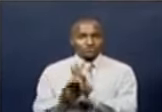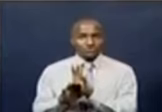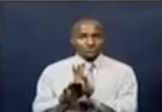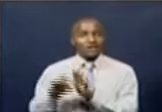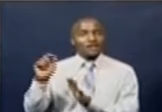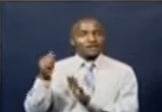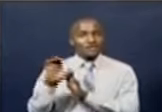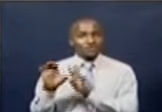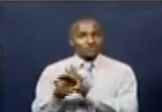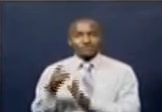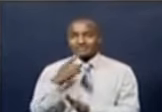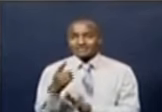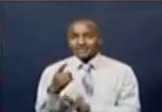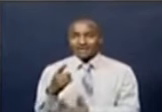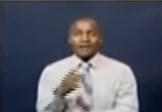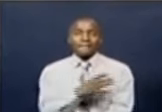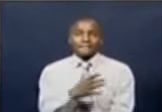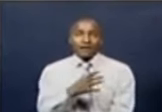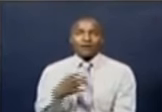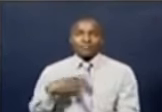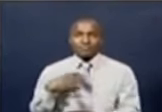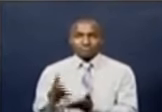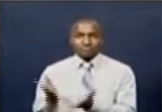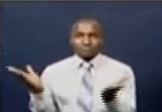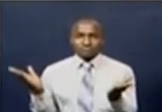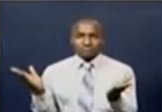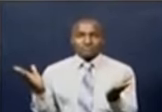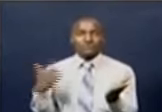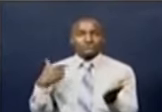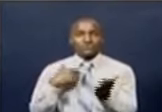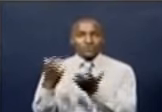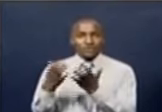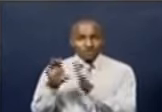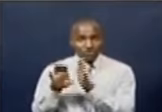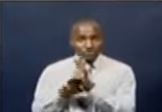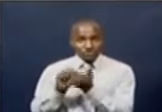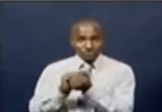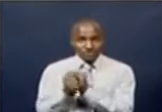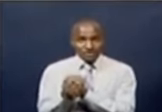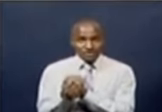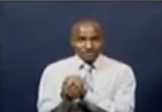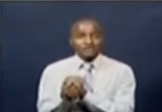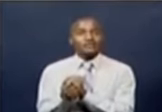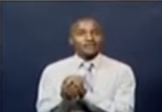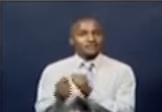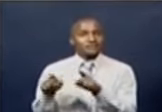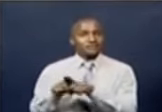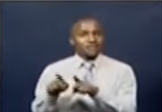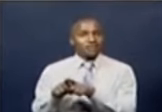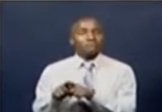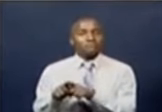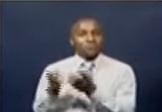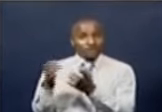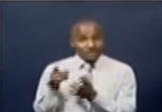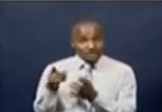constitution says the power is with the people. So we need that constitution to be changed, and we need so that we